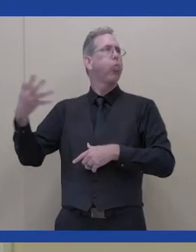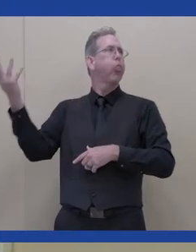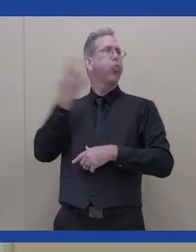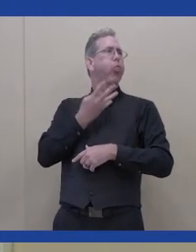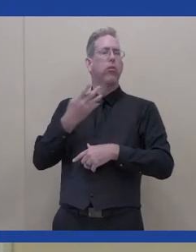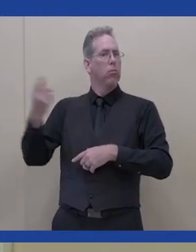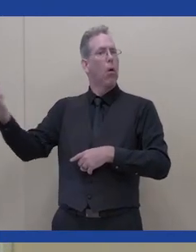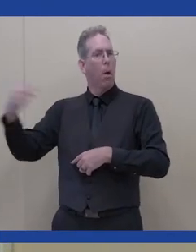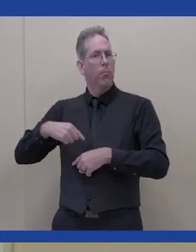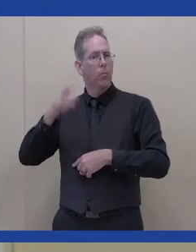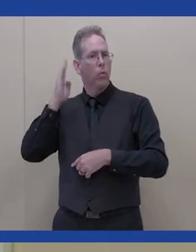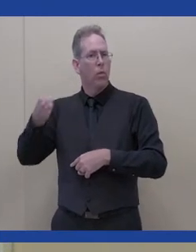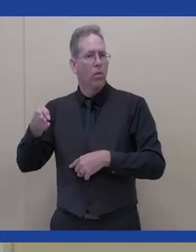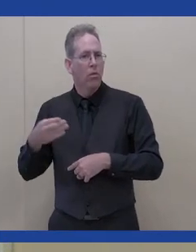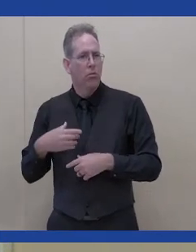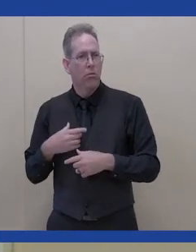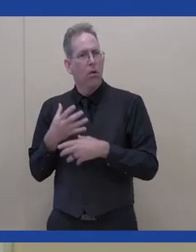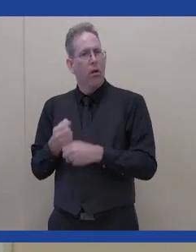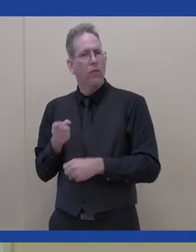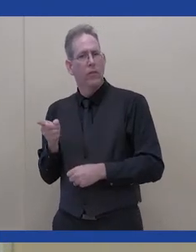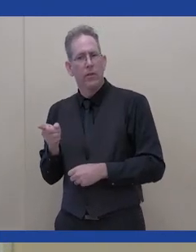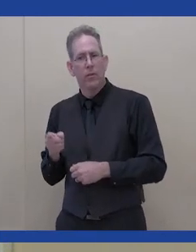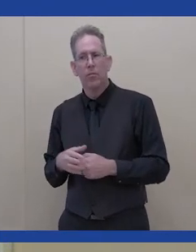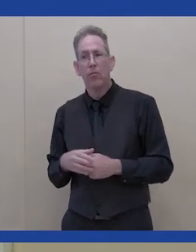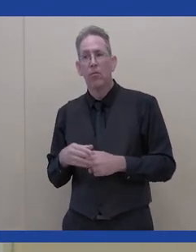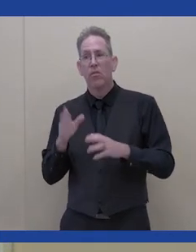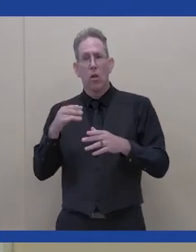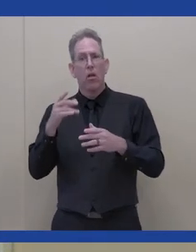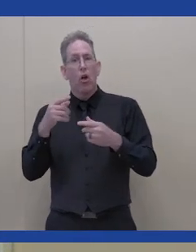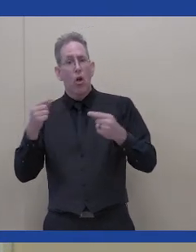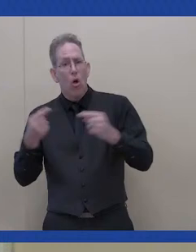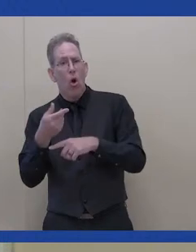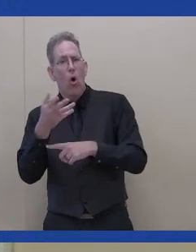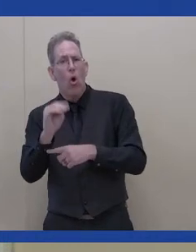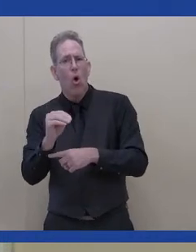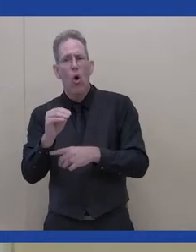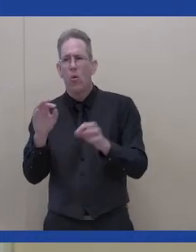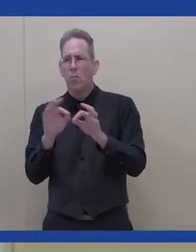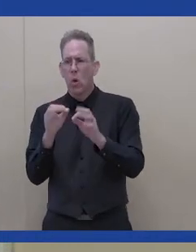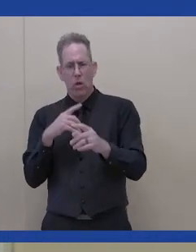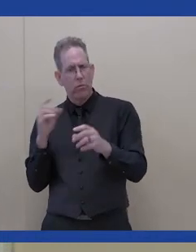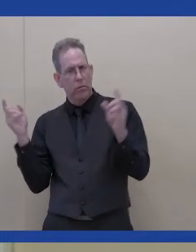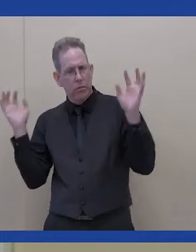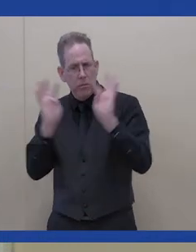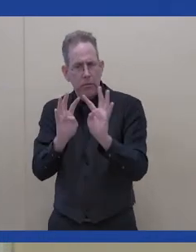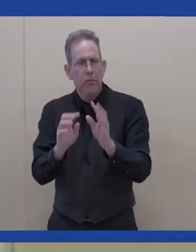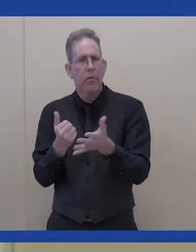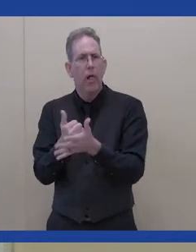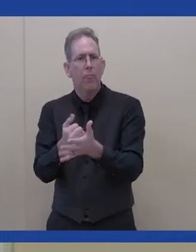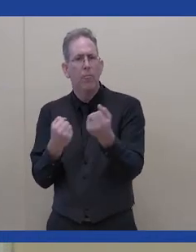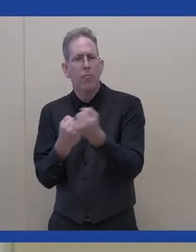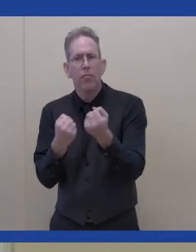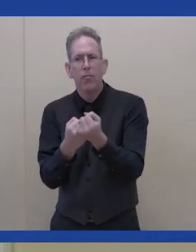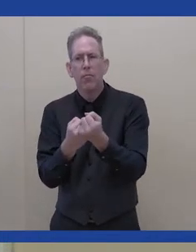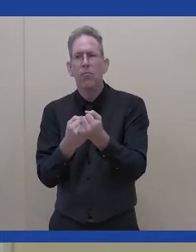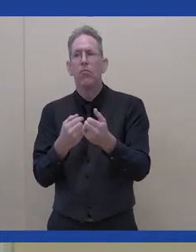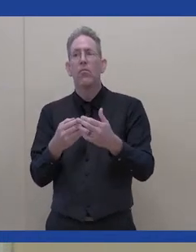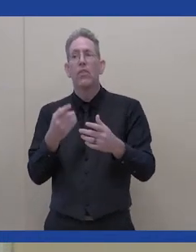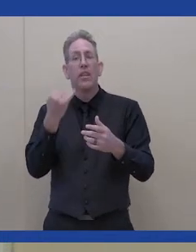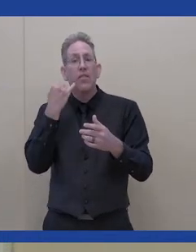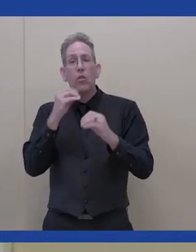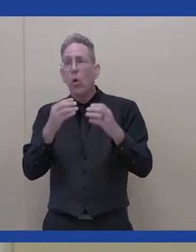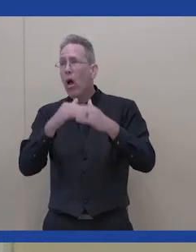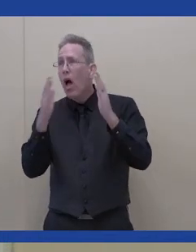both immediate and ongoing support to repair that harm. Whether or not you have a permanent home, you deserve dignity, respect,